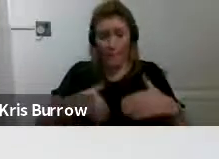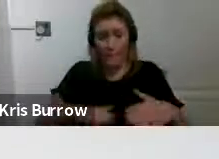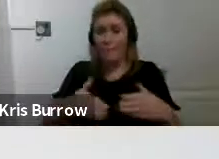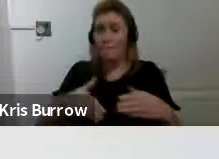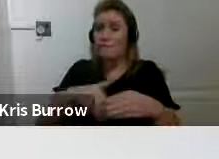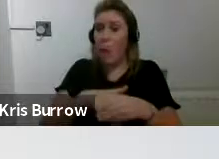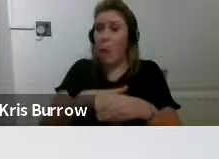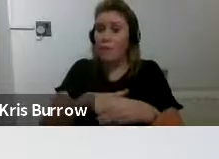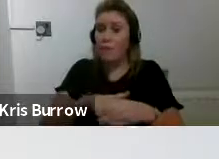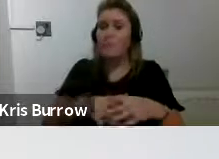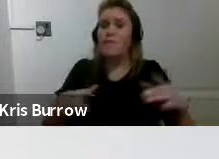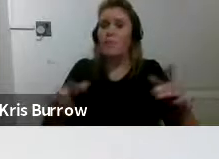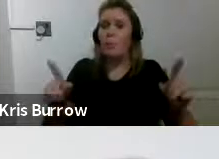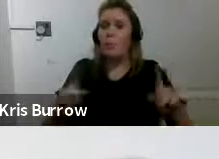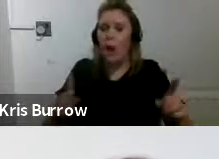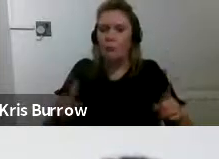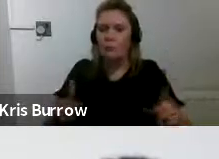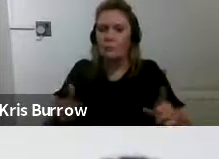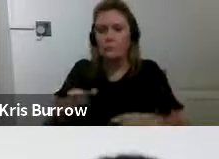involved in